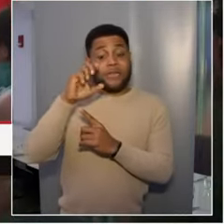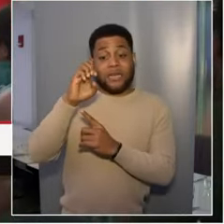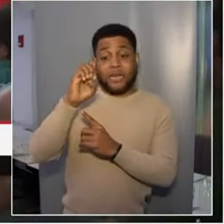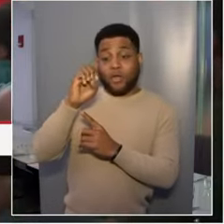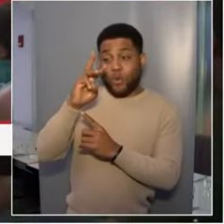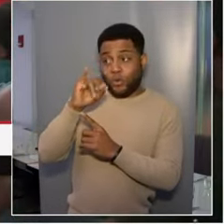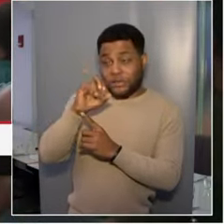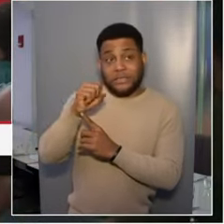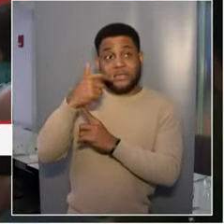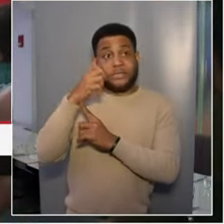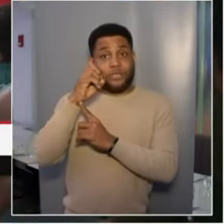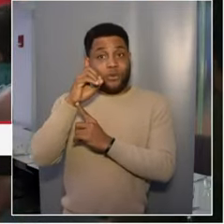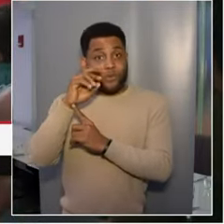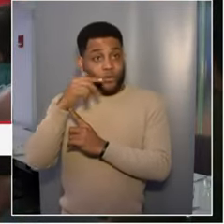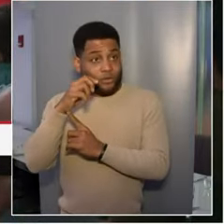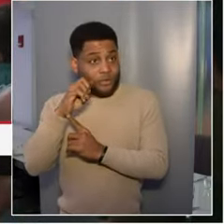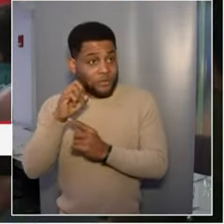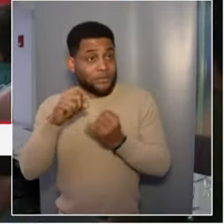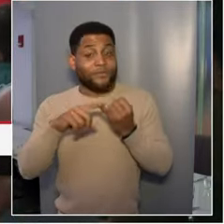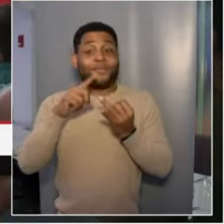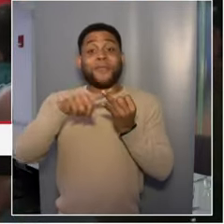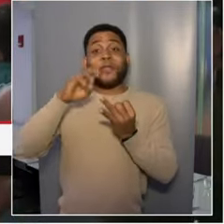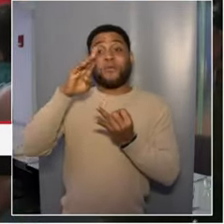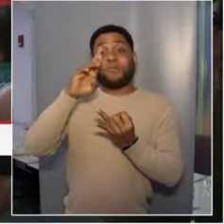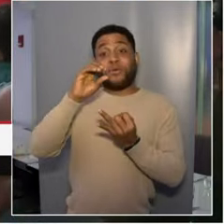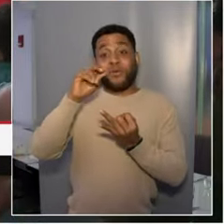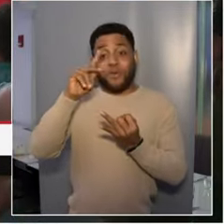Ward 2 right now? Yes, we are.